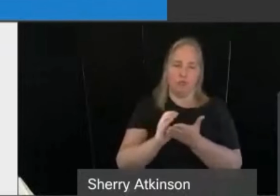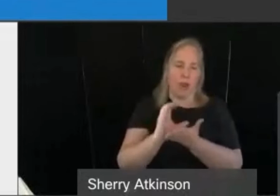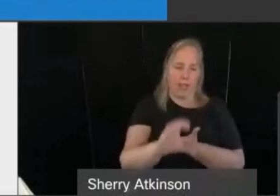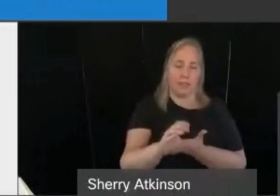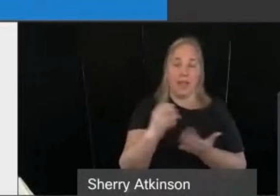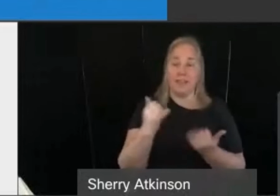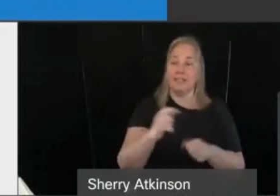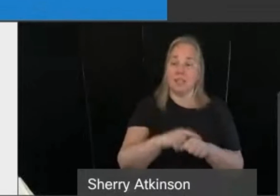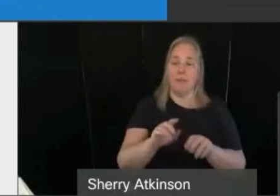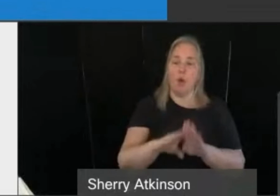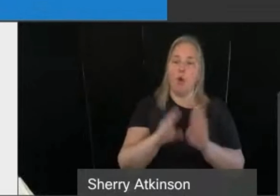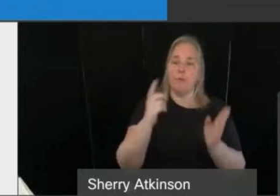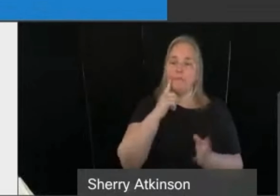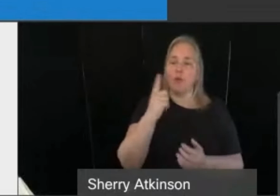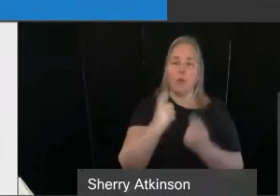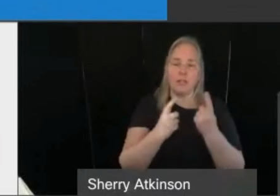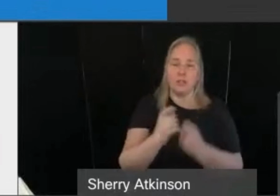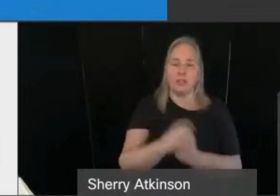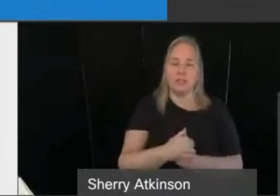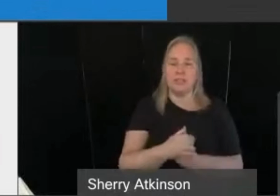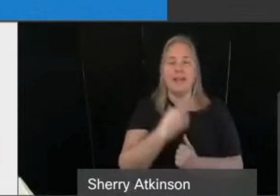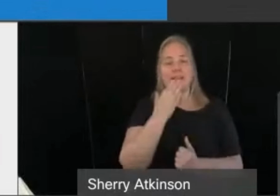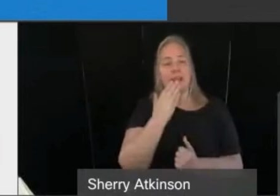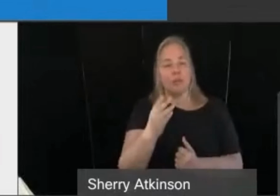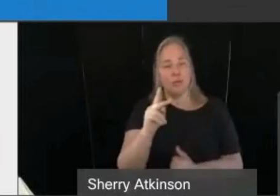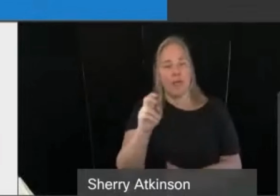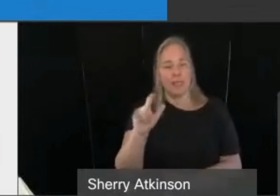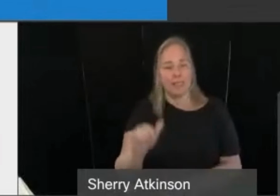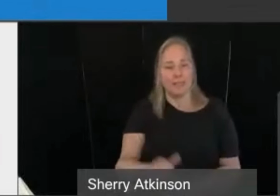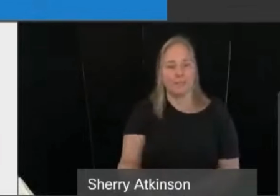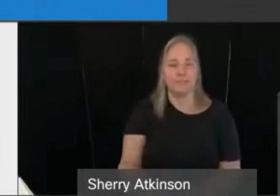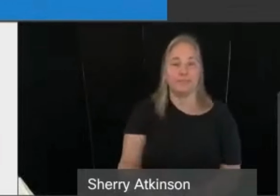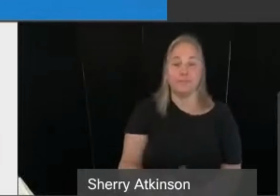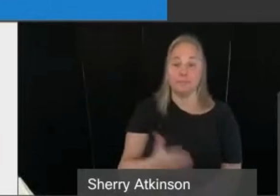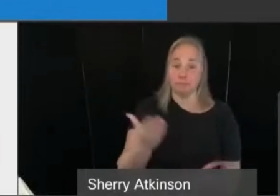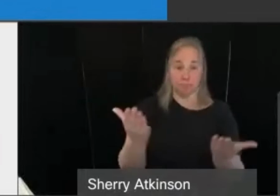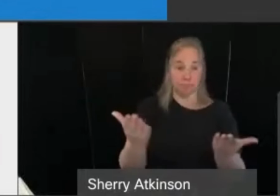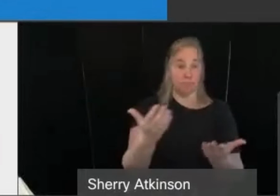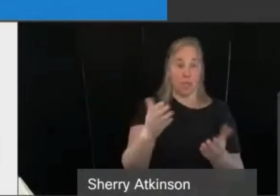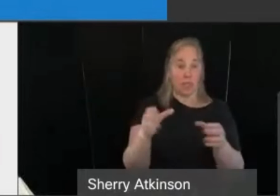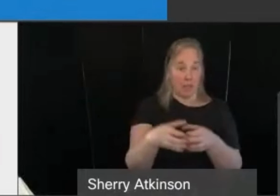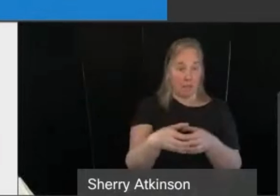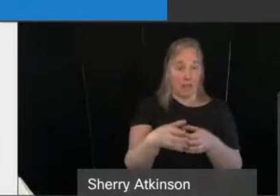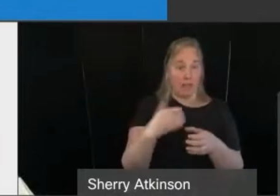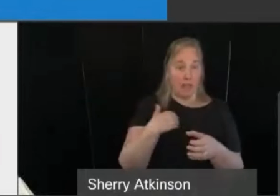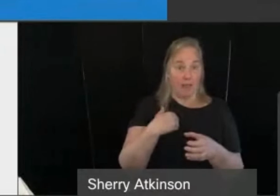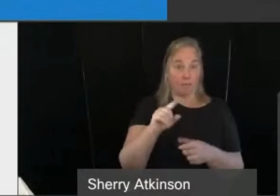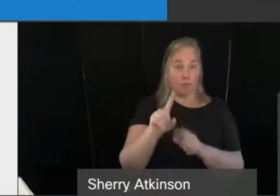Thank you, Kelly. Any questions from the committee?